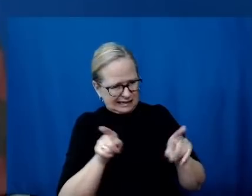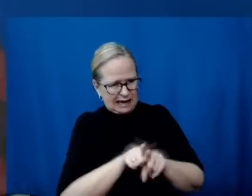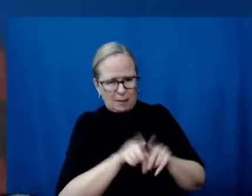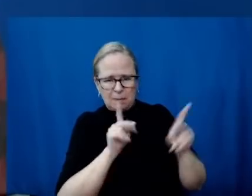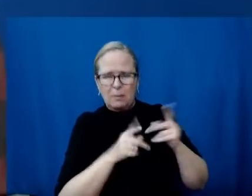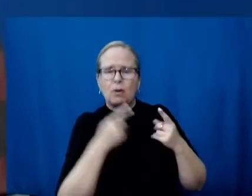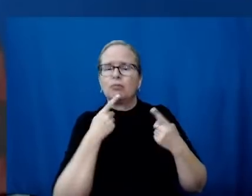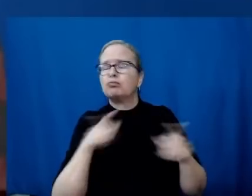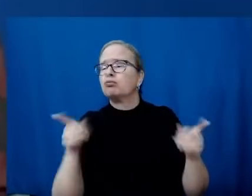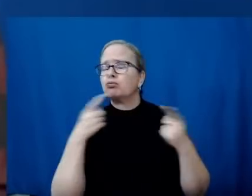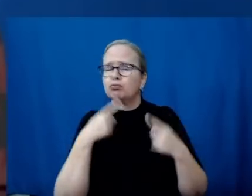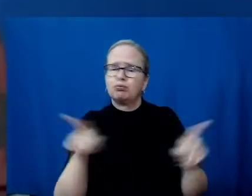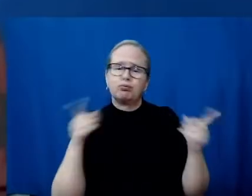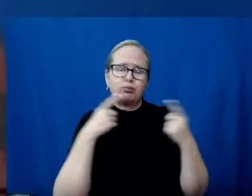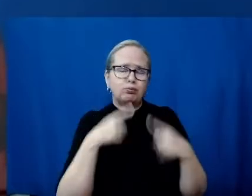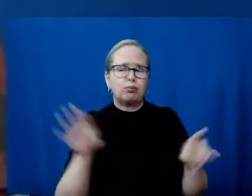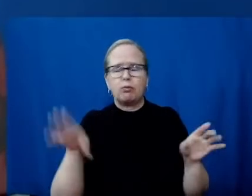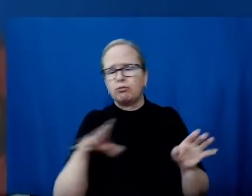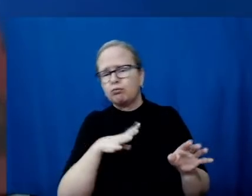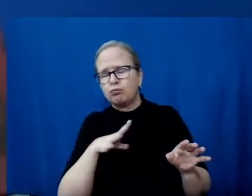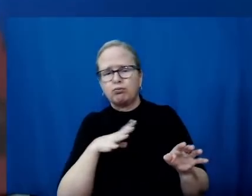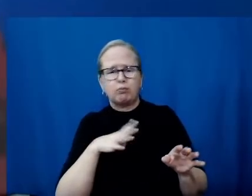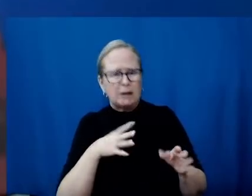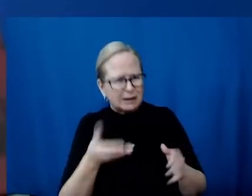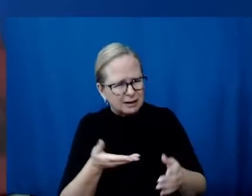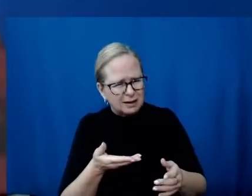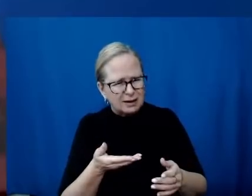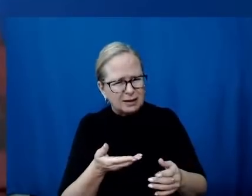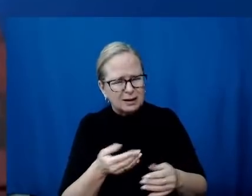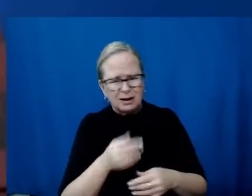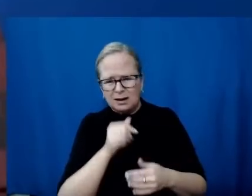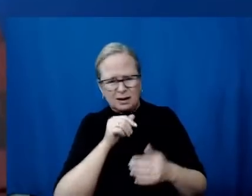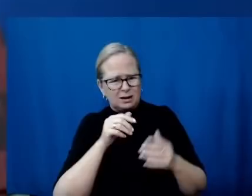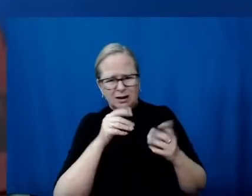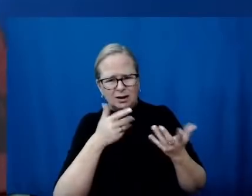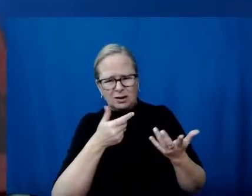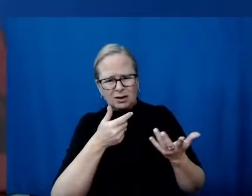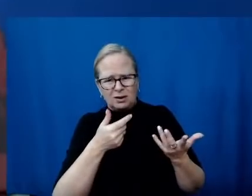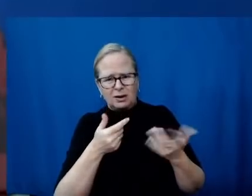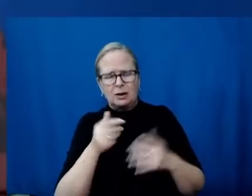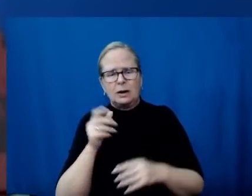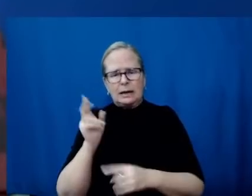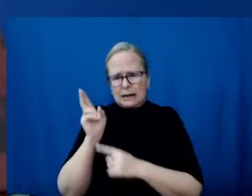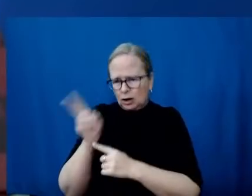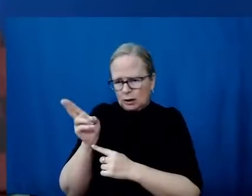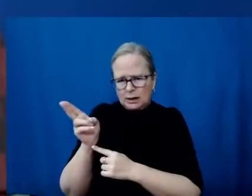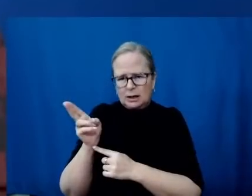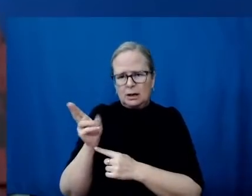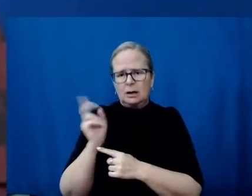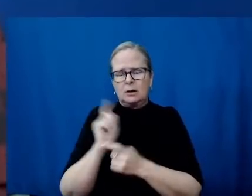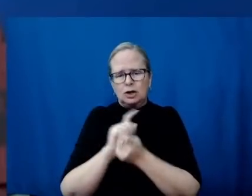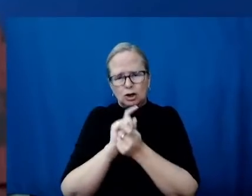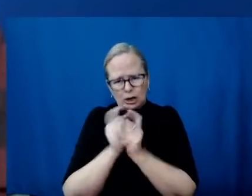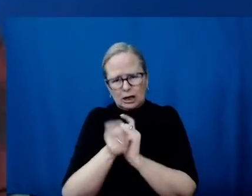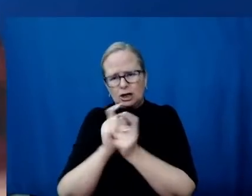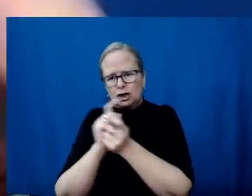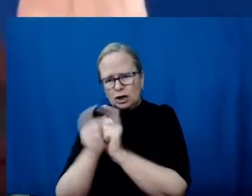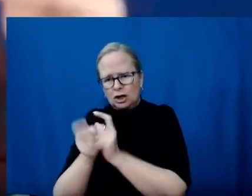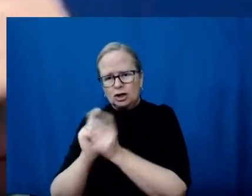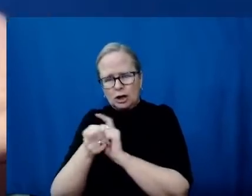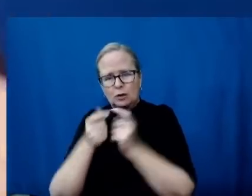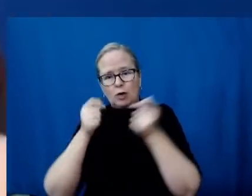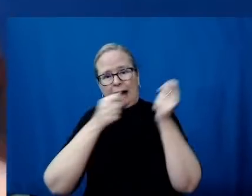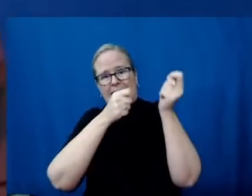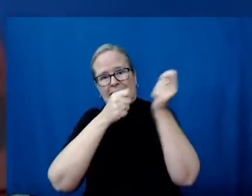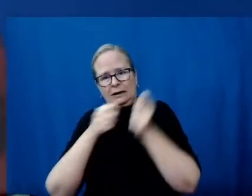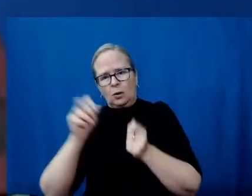same authorities have chosen to reject their original premise. Historically, we have loosened mitigation when a